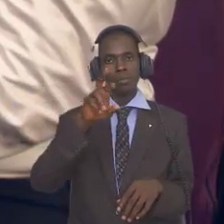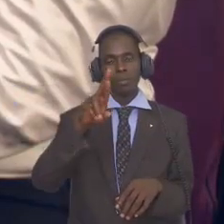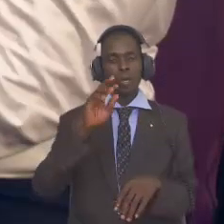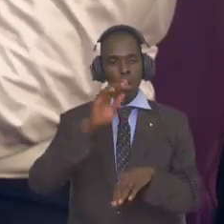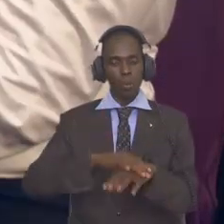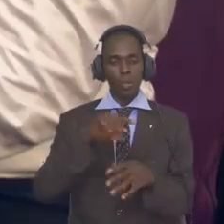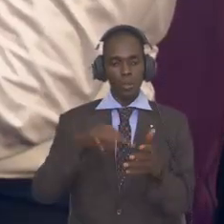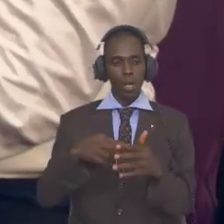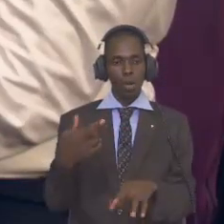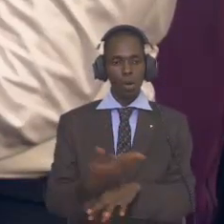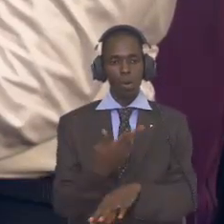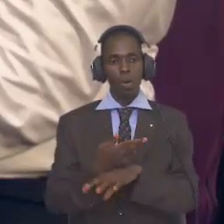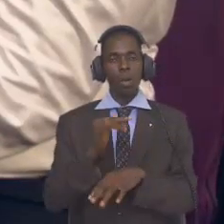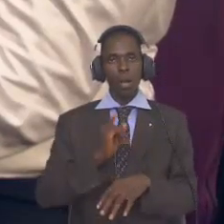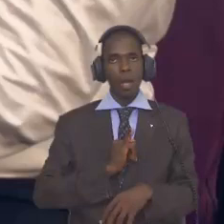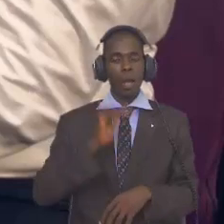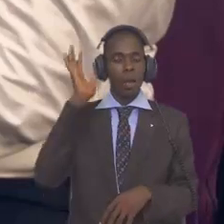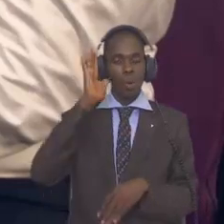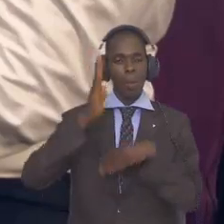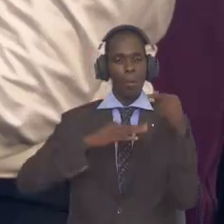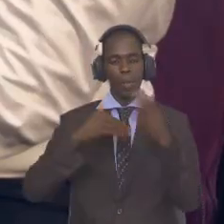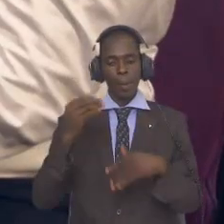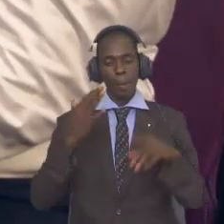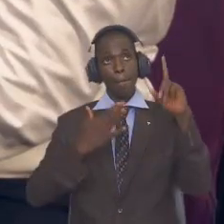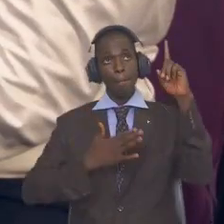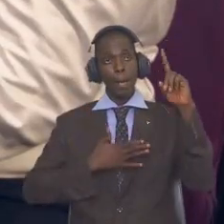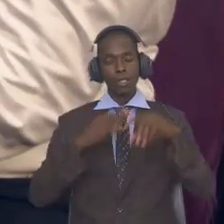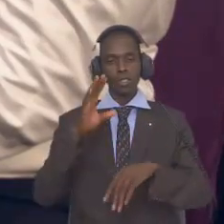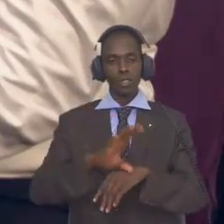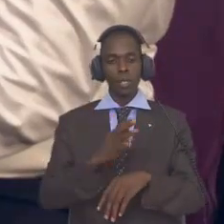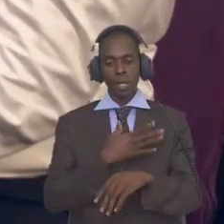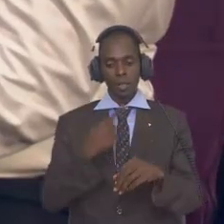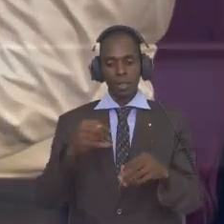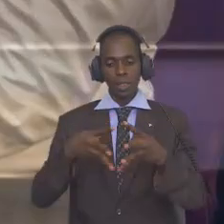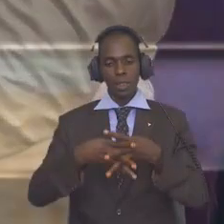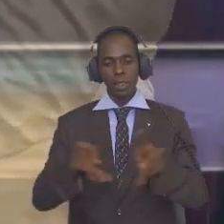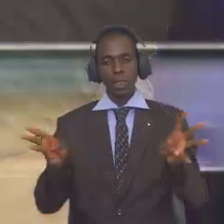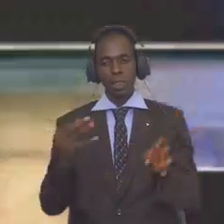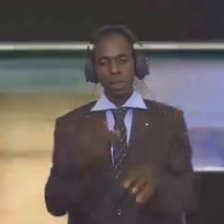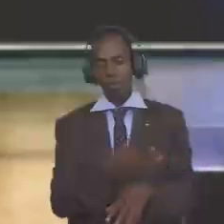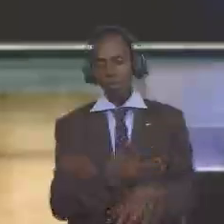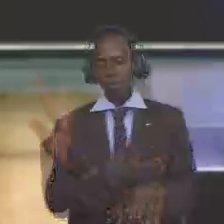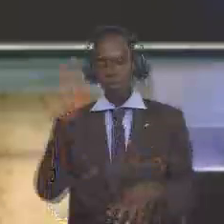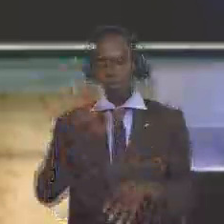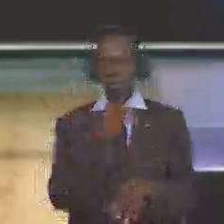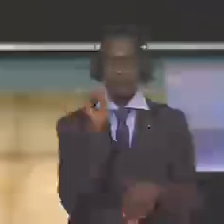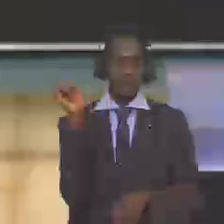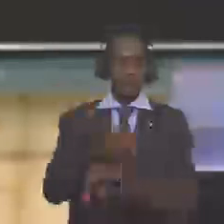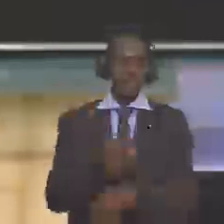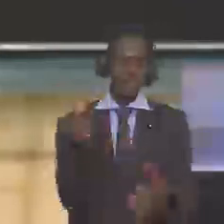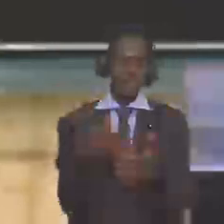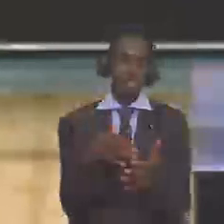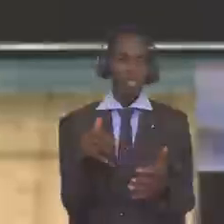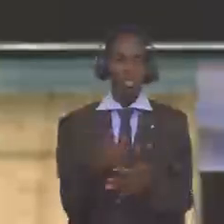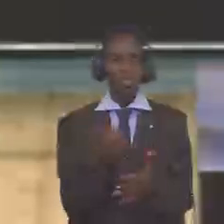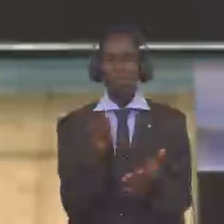will build my church, and the gates of hell shall not prevail against it.